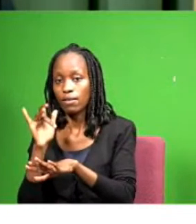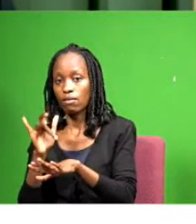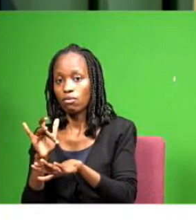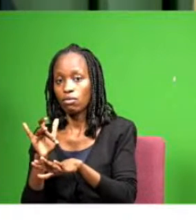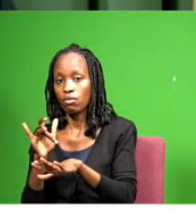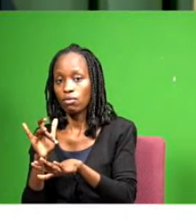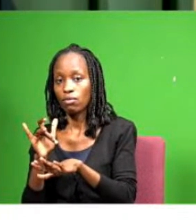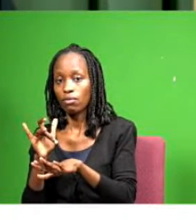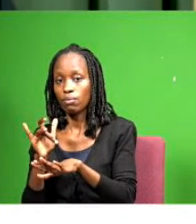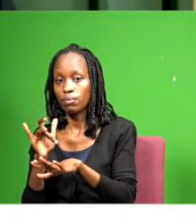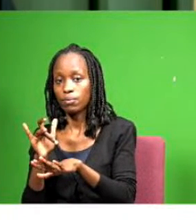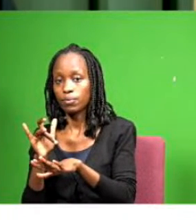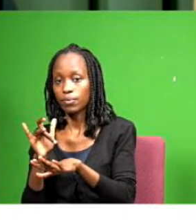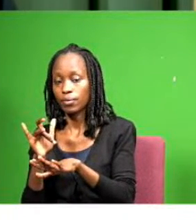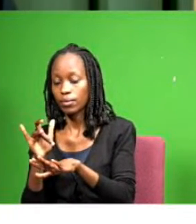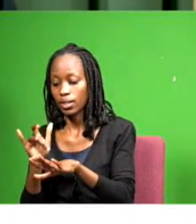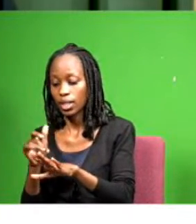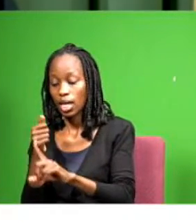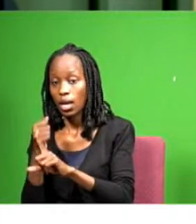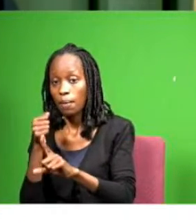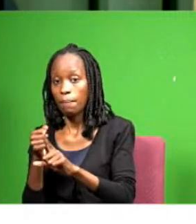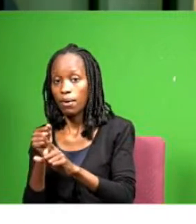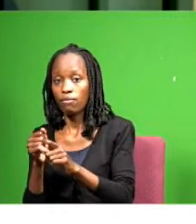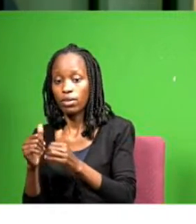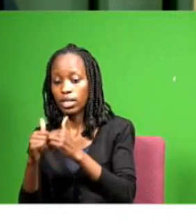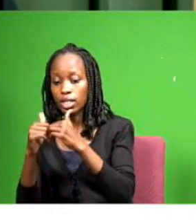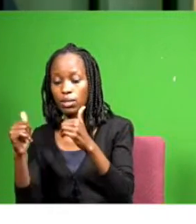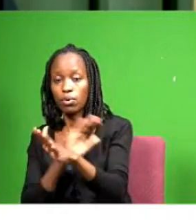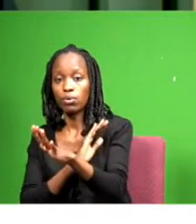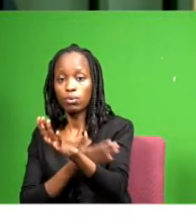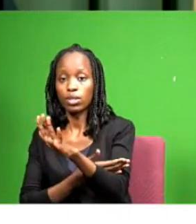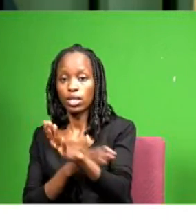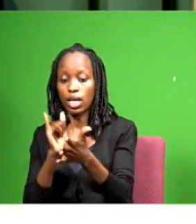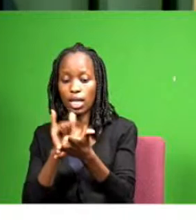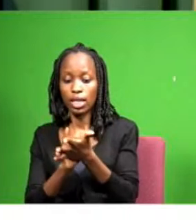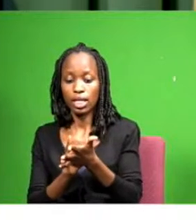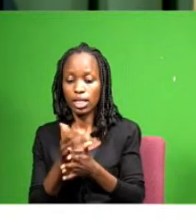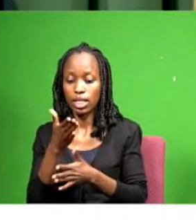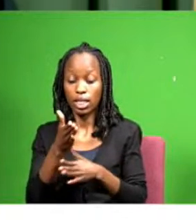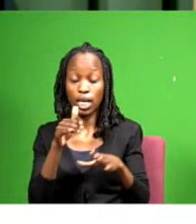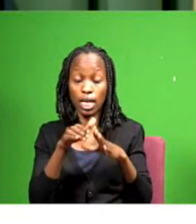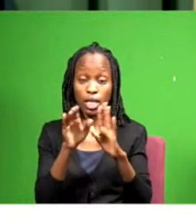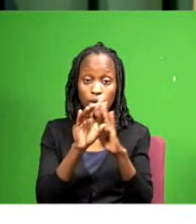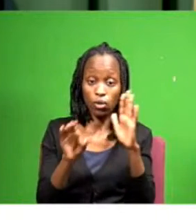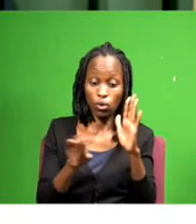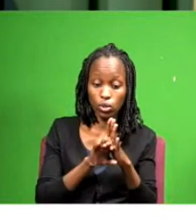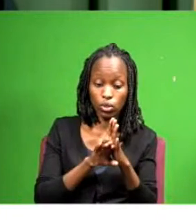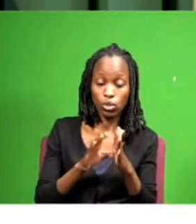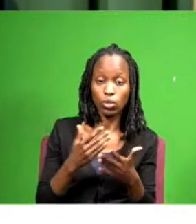with the concept of separation of powers, which is well ingrained in our Constitution.